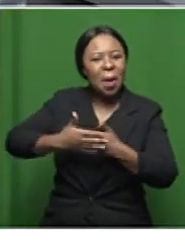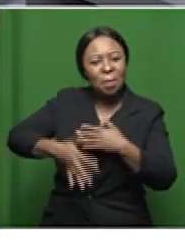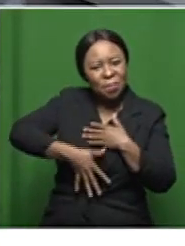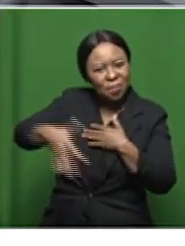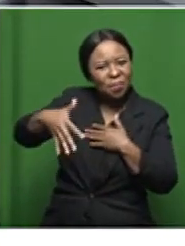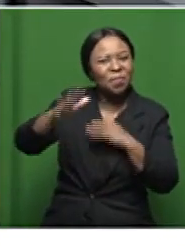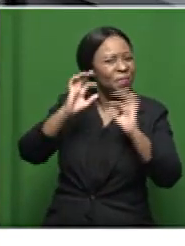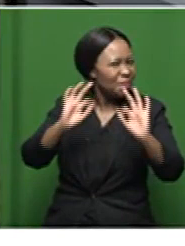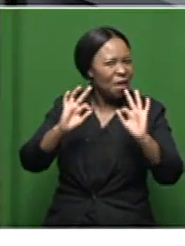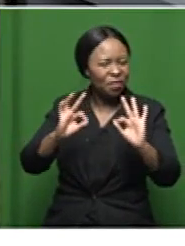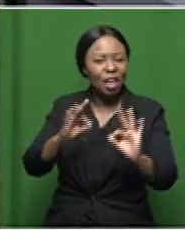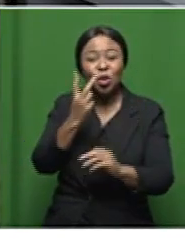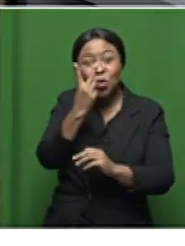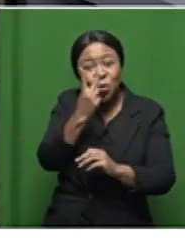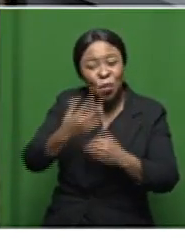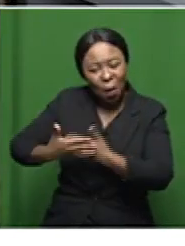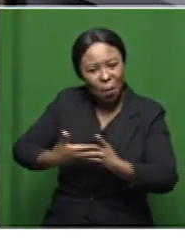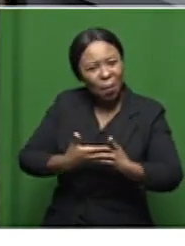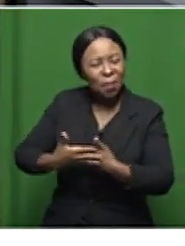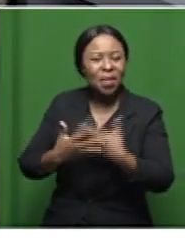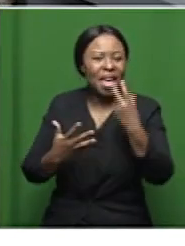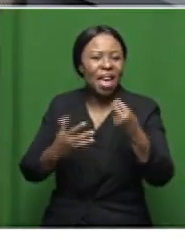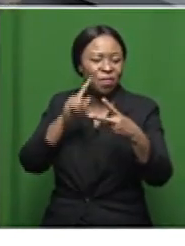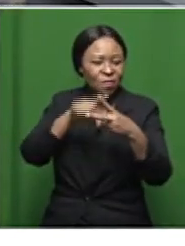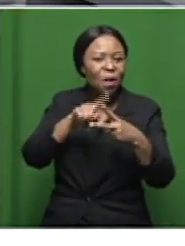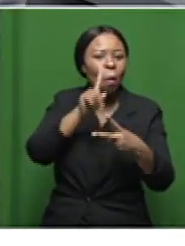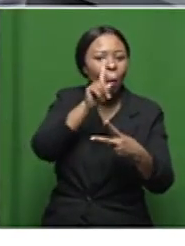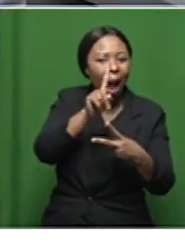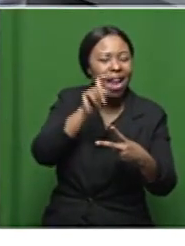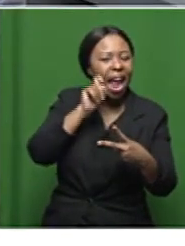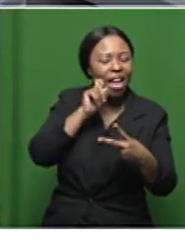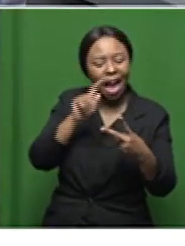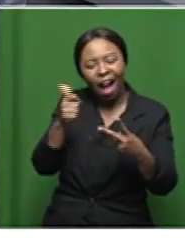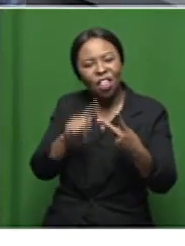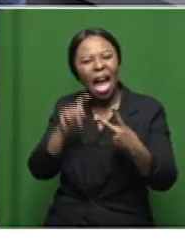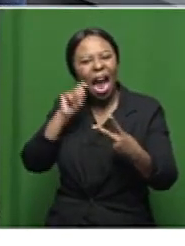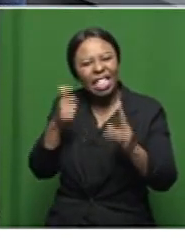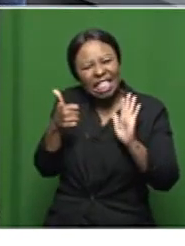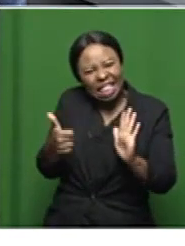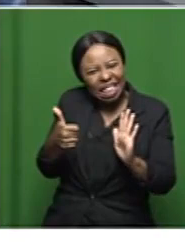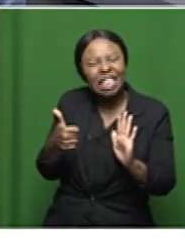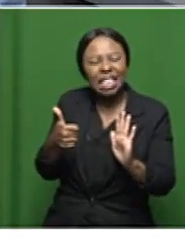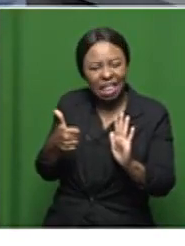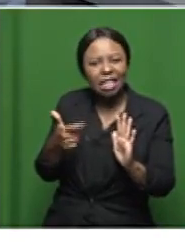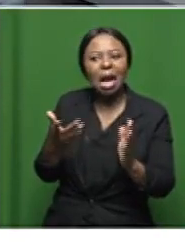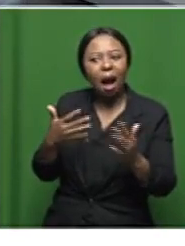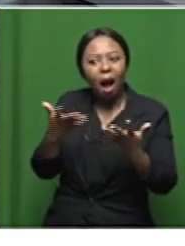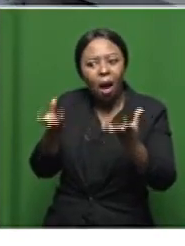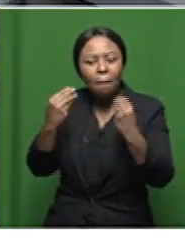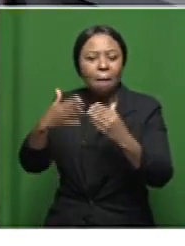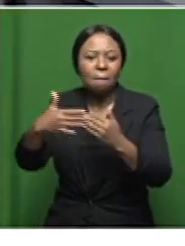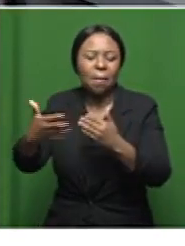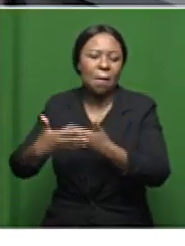got 2, healthy kids. One is 1 and one is 6 years old. So yes, I was absolutely able to conceive